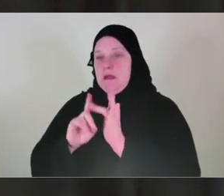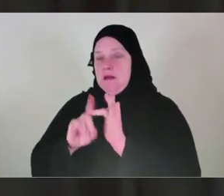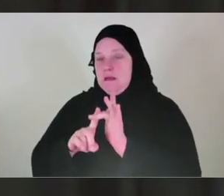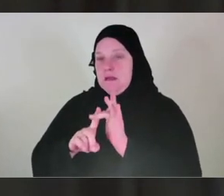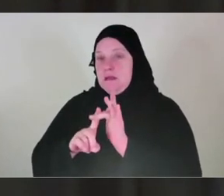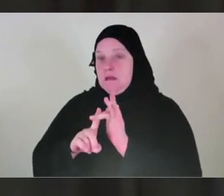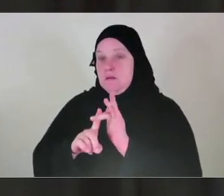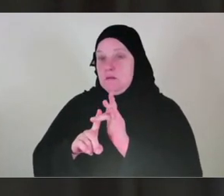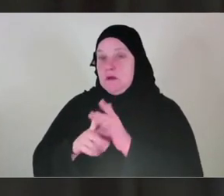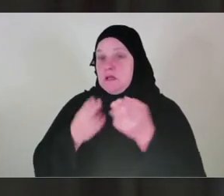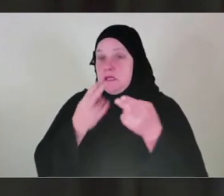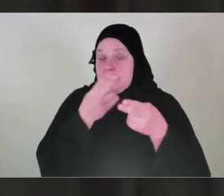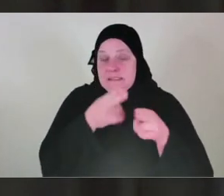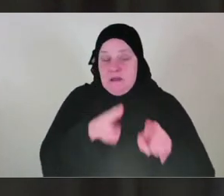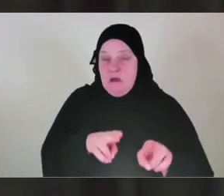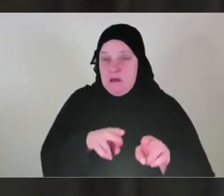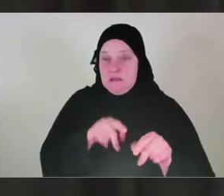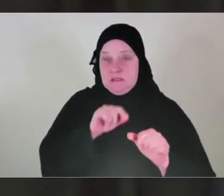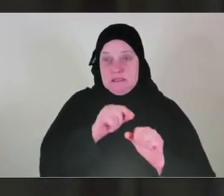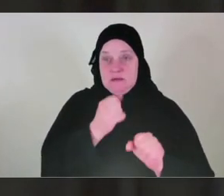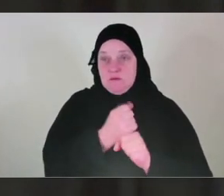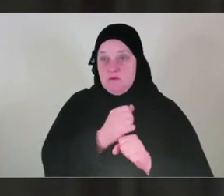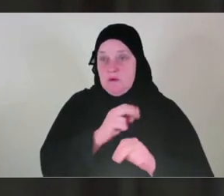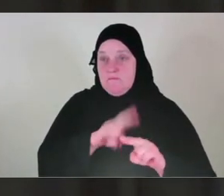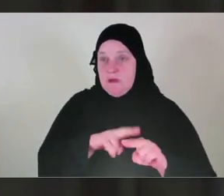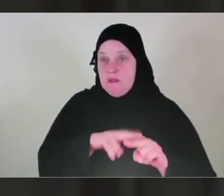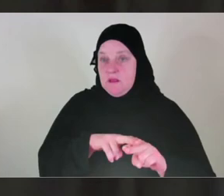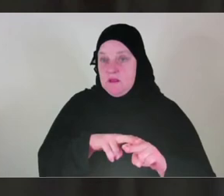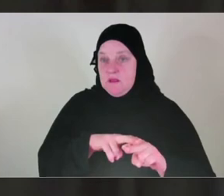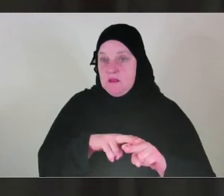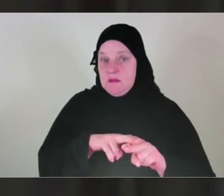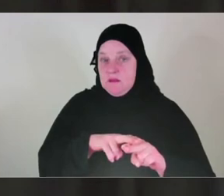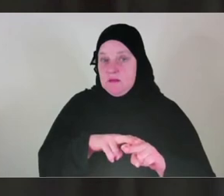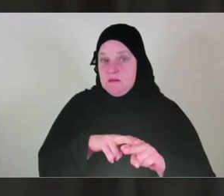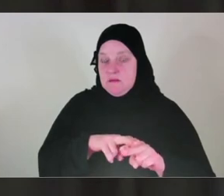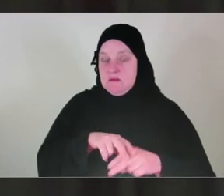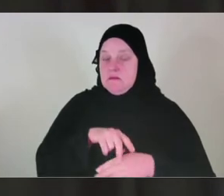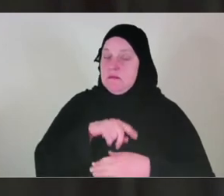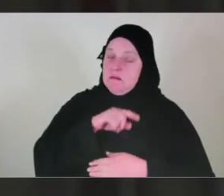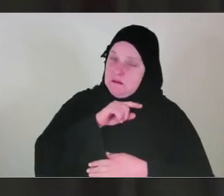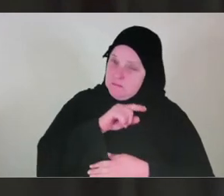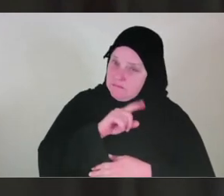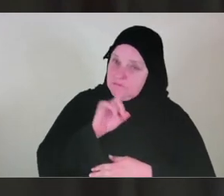Yet he is the master of the youth of paradise.